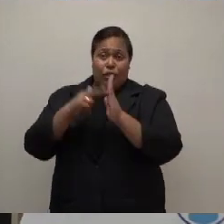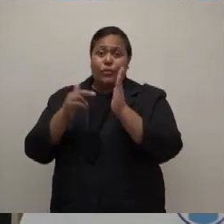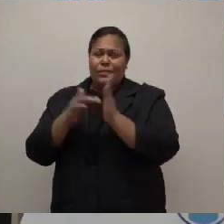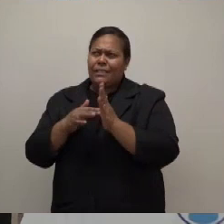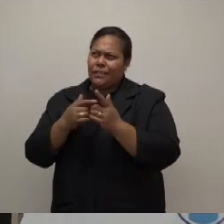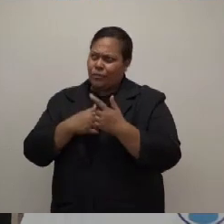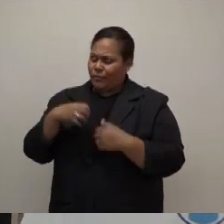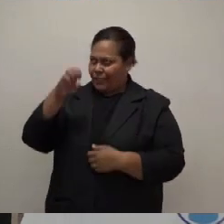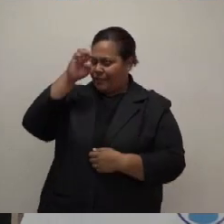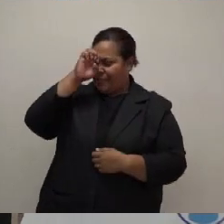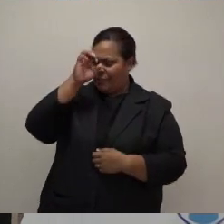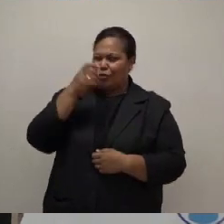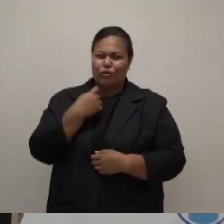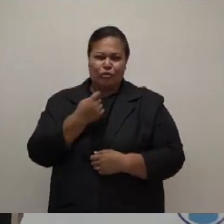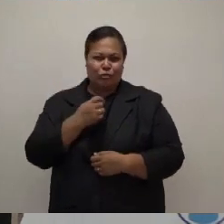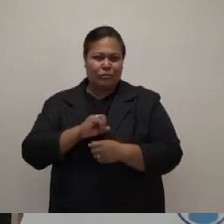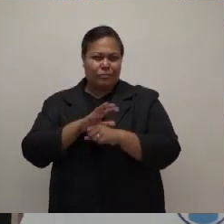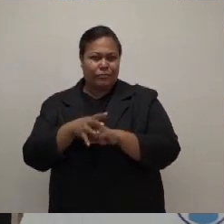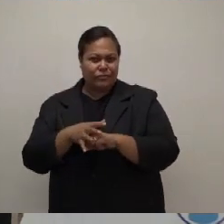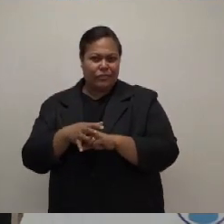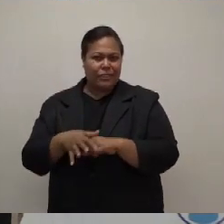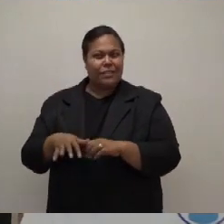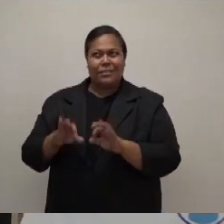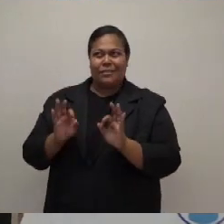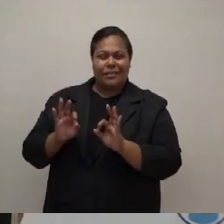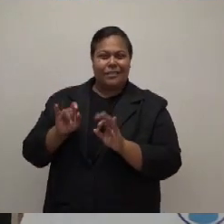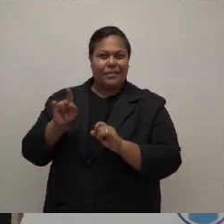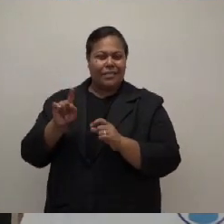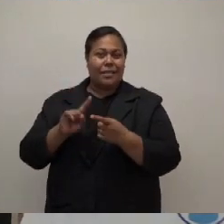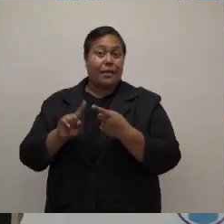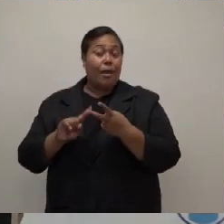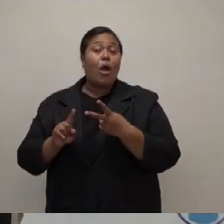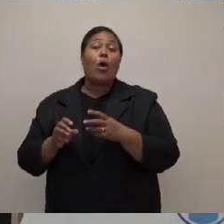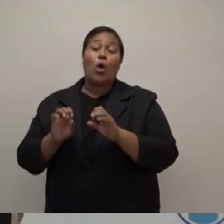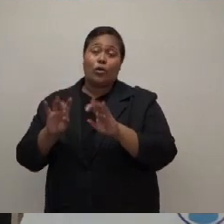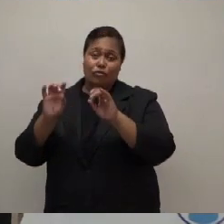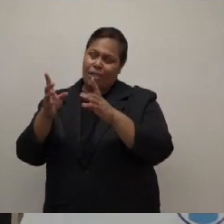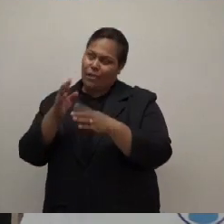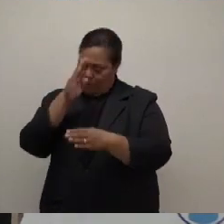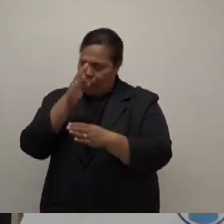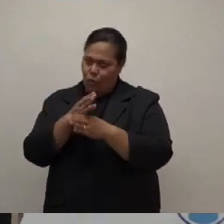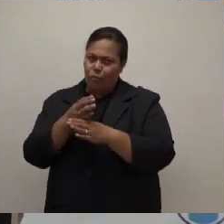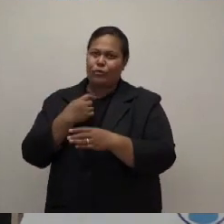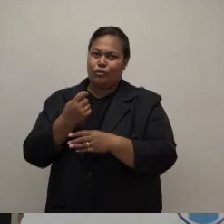status and Australia to see more success at containing the spread of the virus.